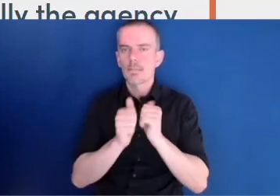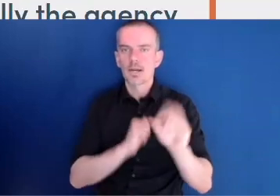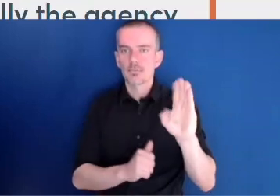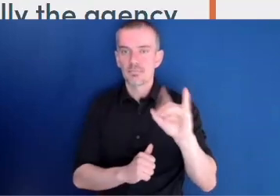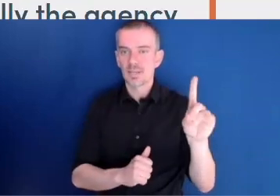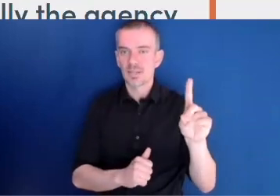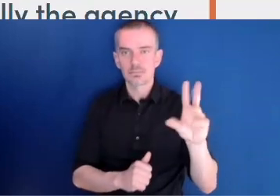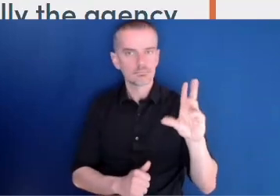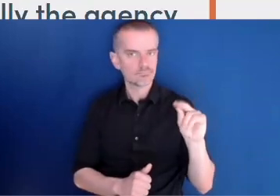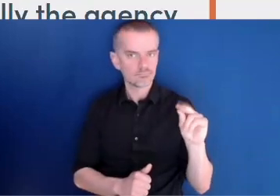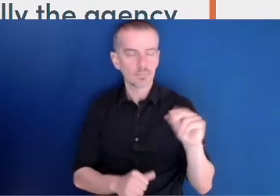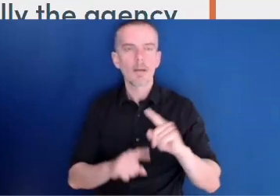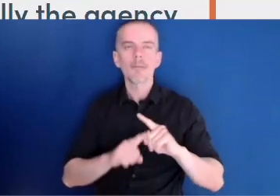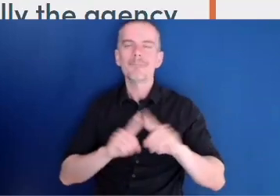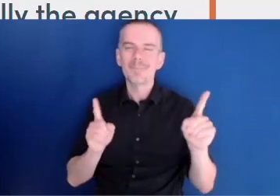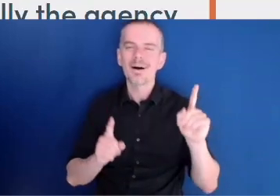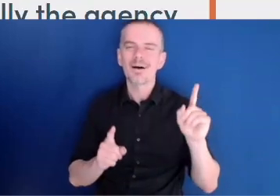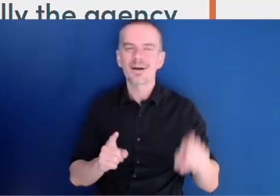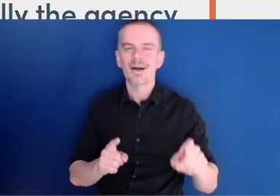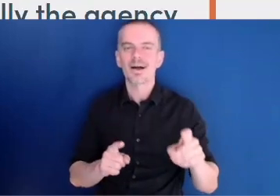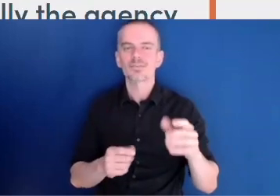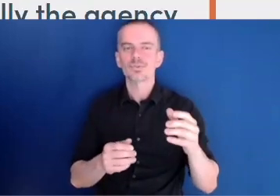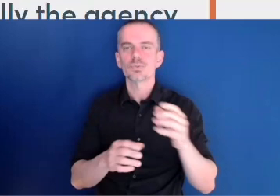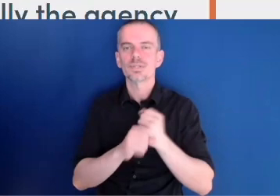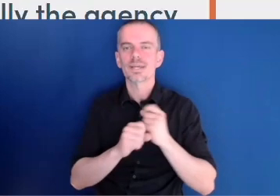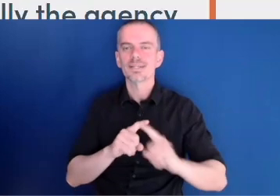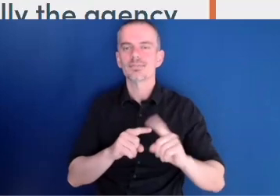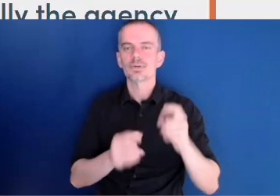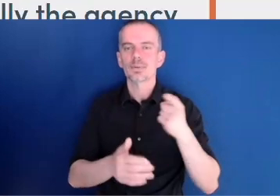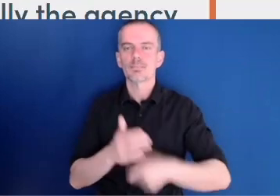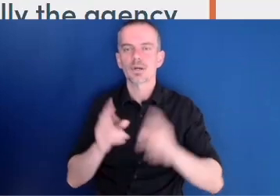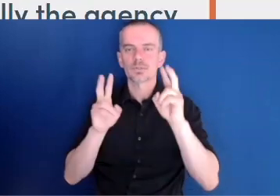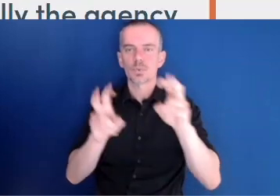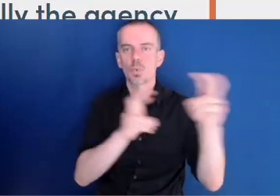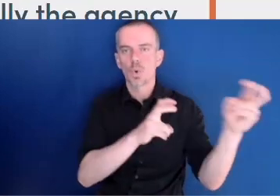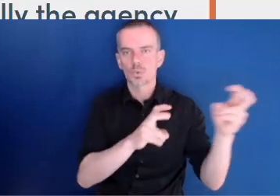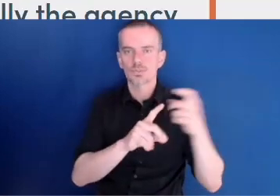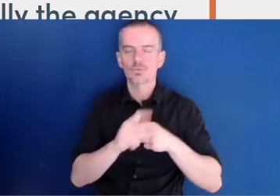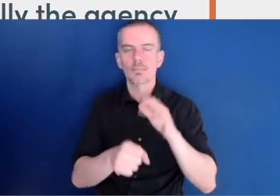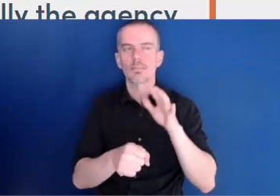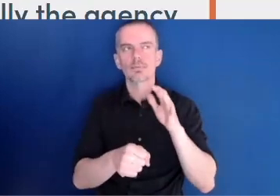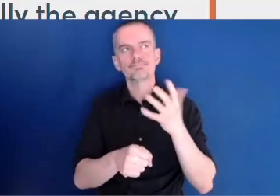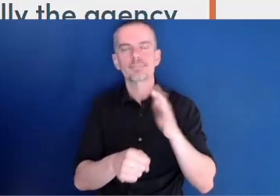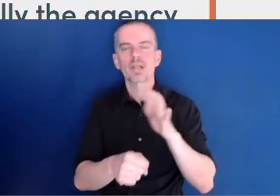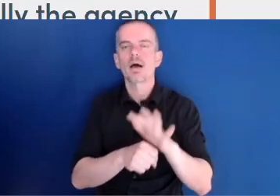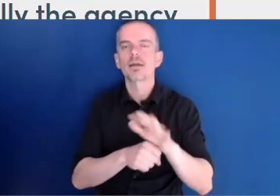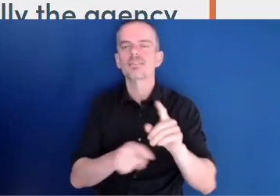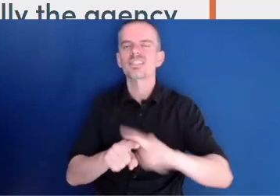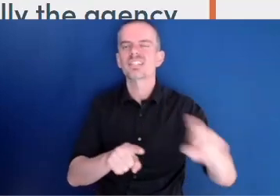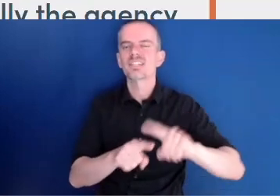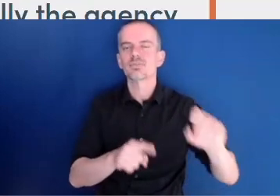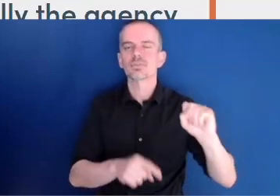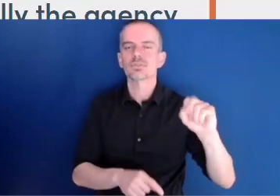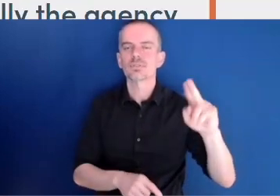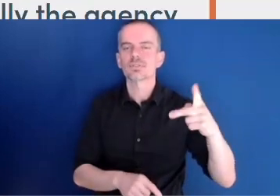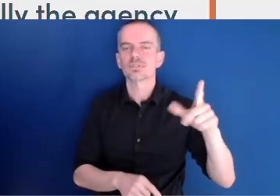right? But you're going to need to retrieve price quotes from a sufficient number of suppliers. And what is